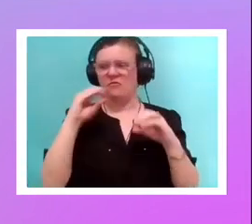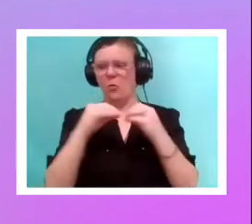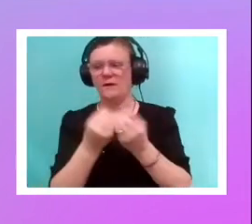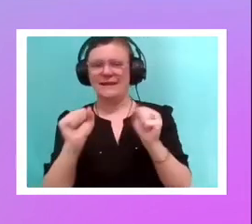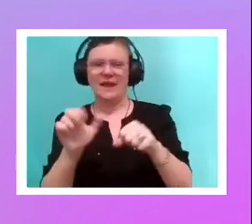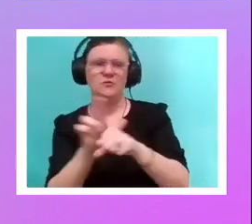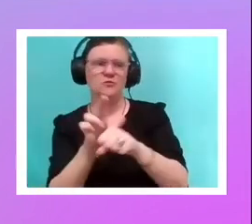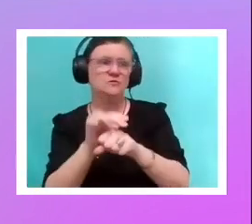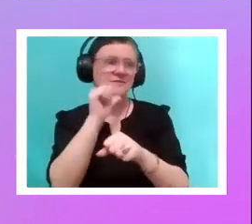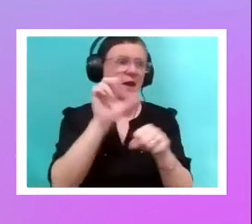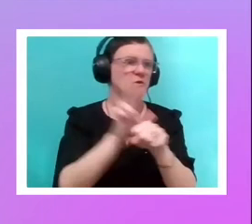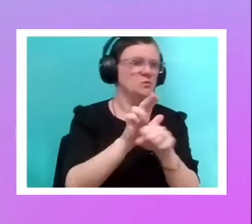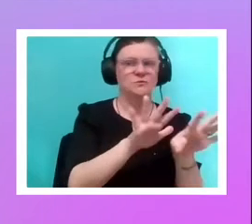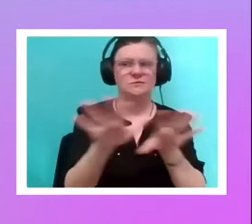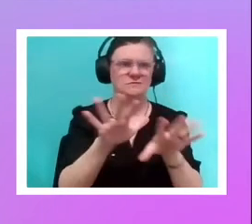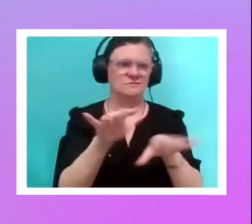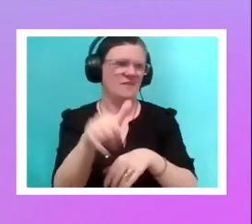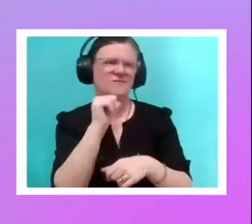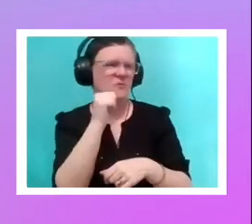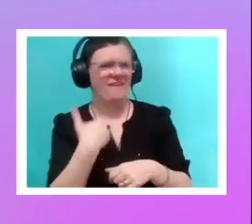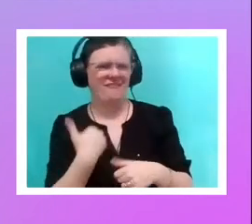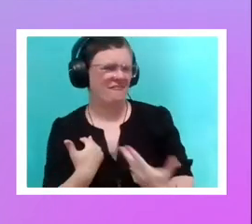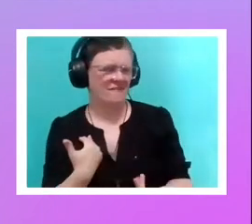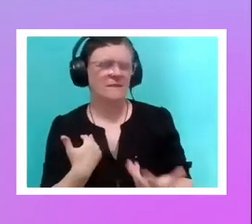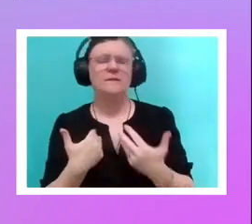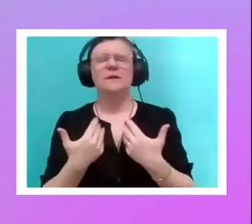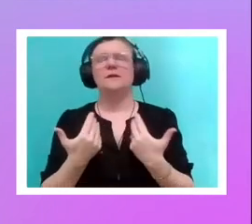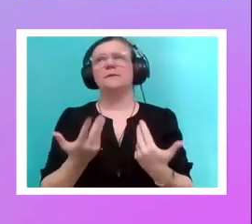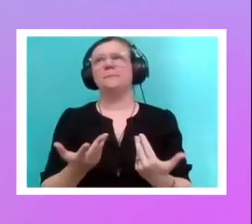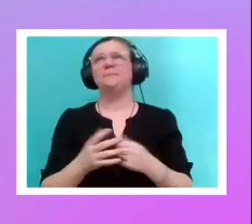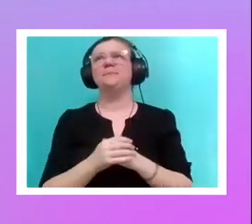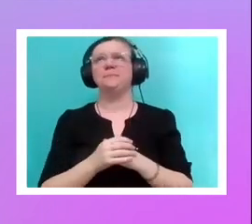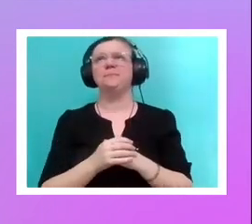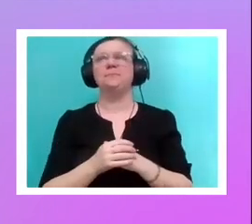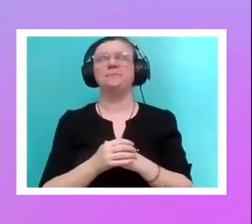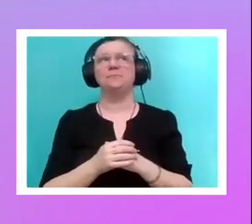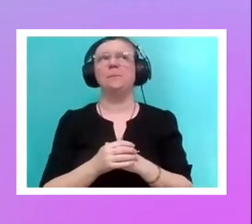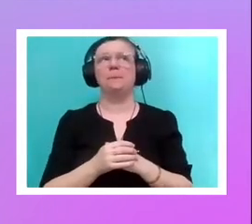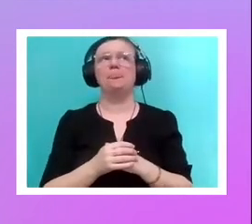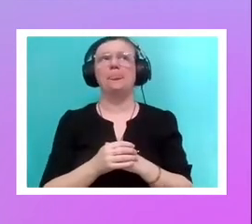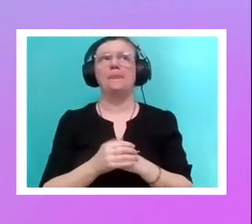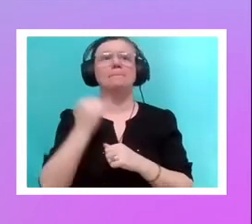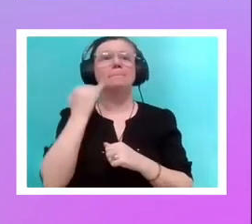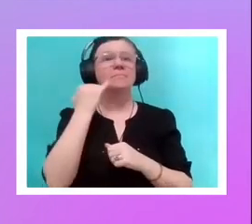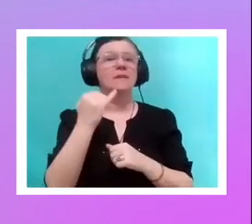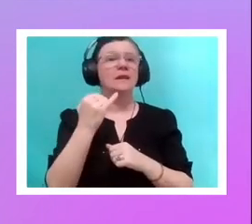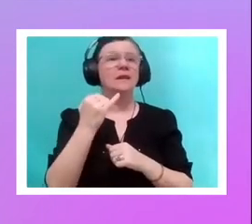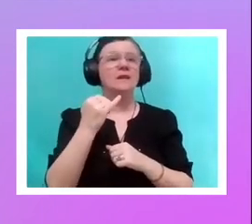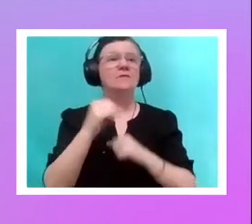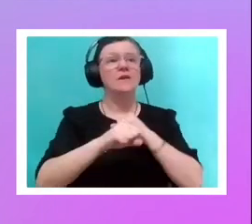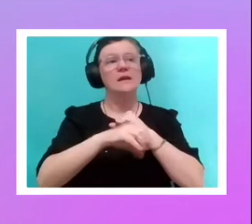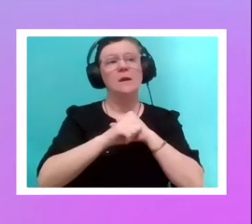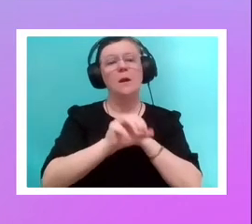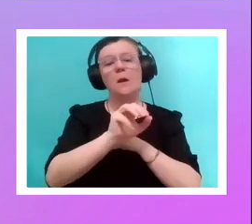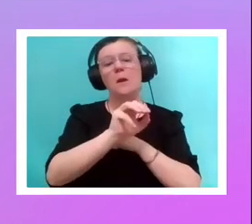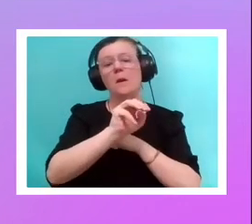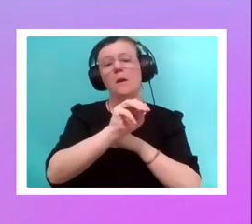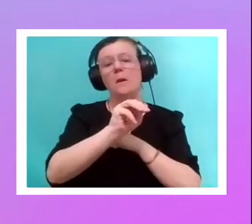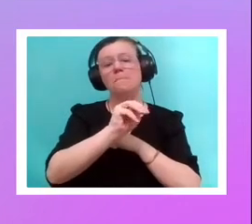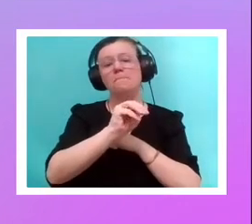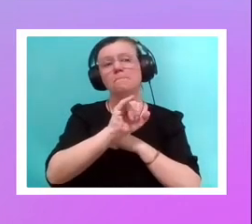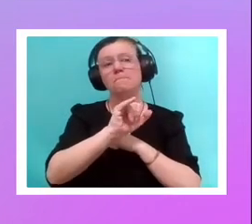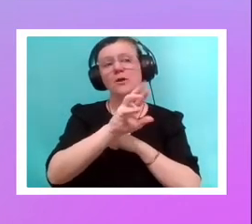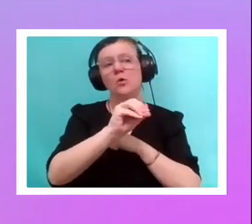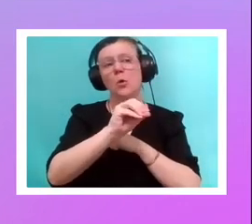use, what domains for those sort of things. So it does change as things like campaign microsites or